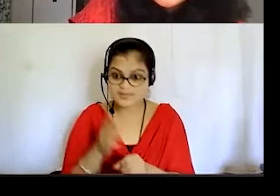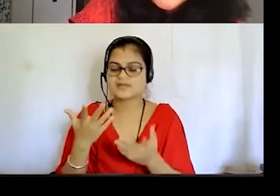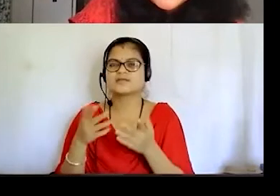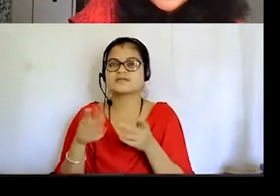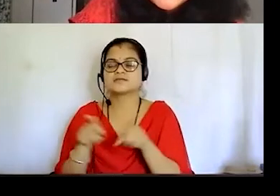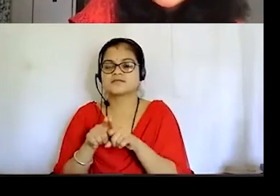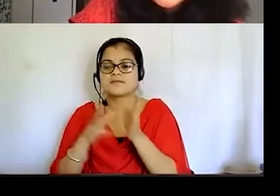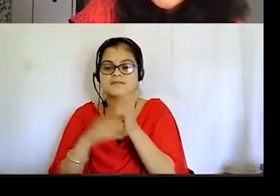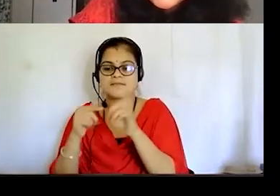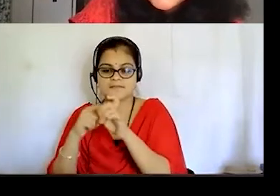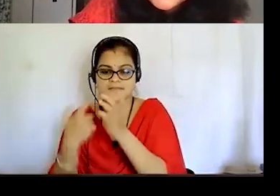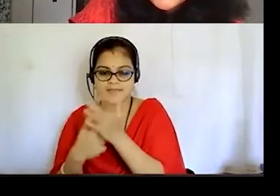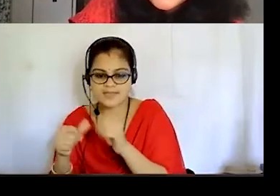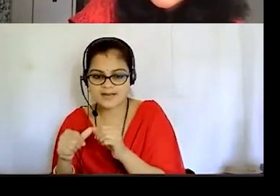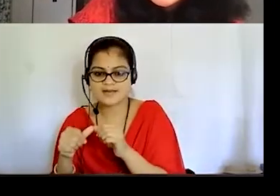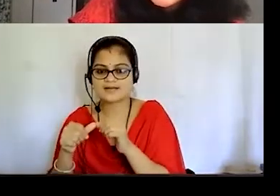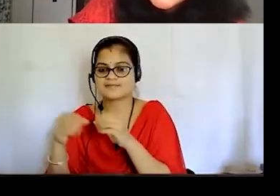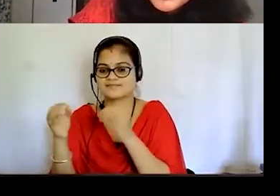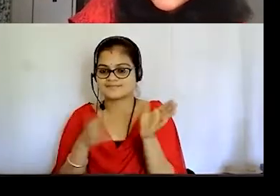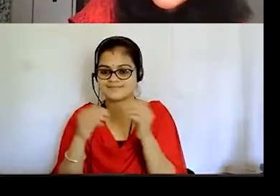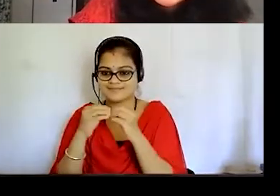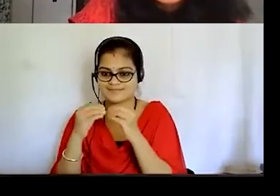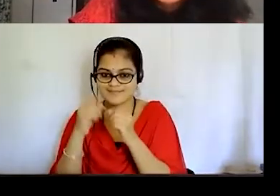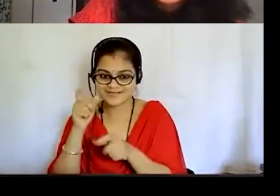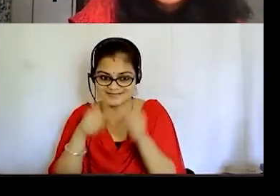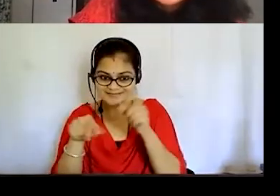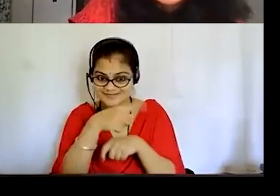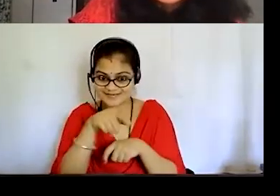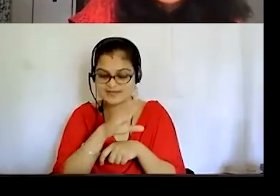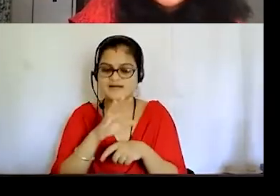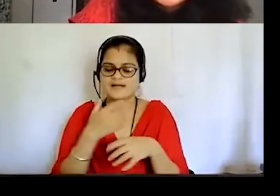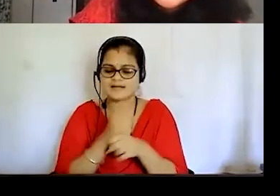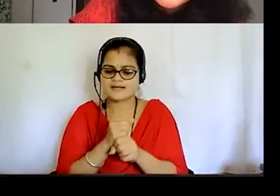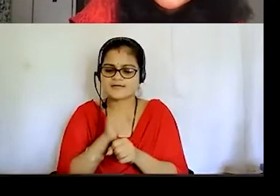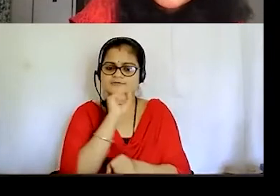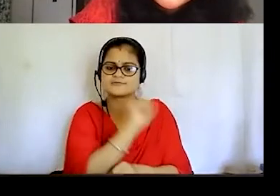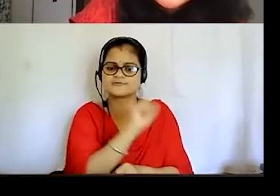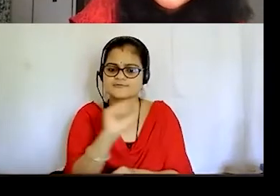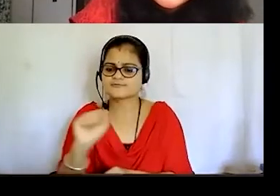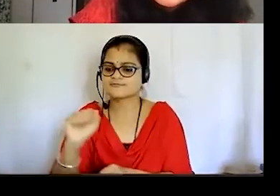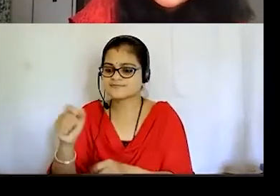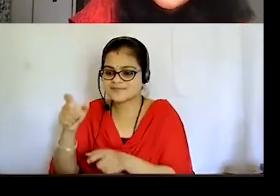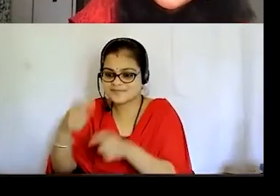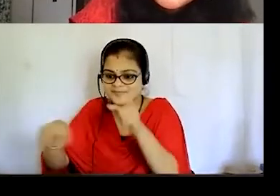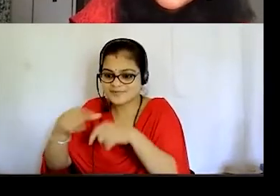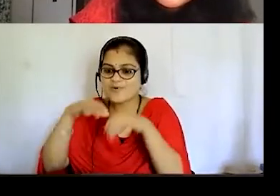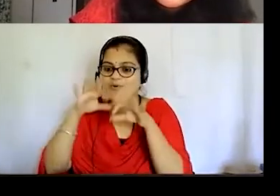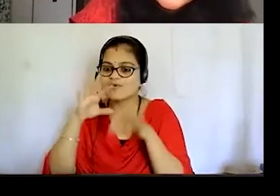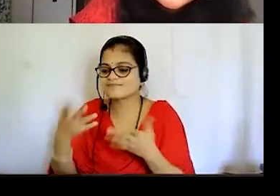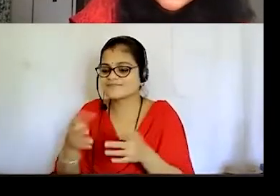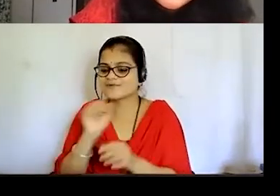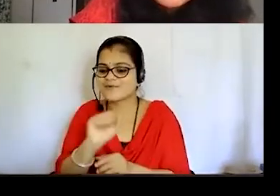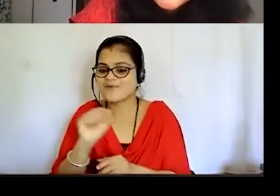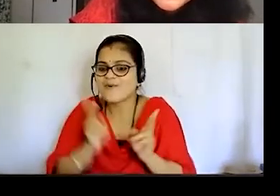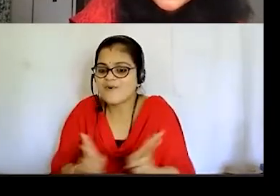Kabir, Mirabai, Amir Khusro. These poets composed lyrics in the language of the people. The alchemy of